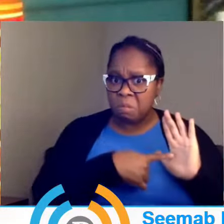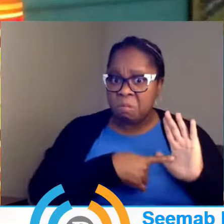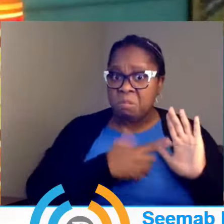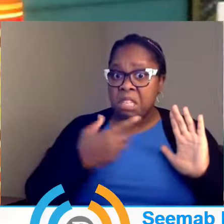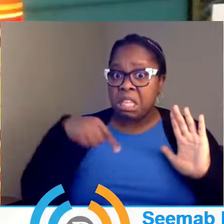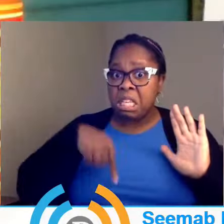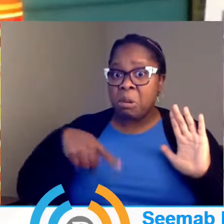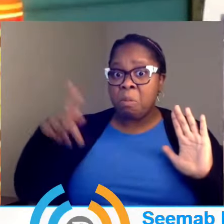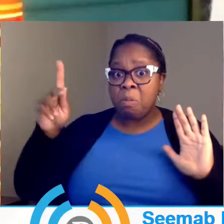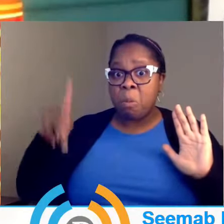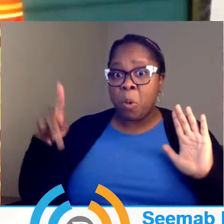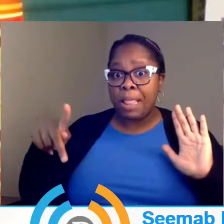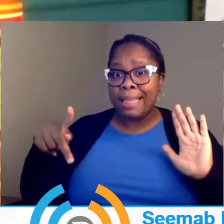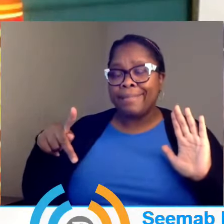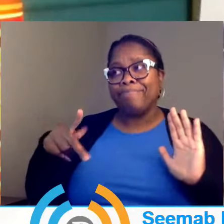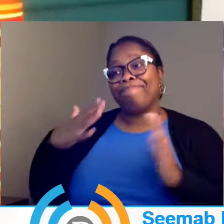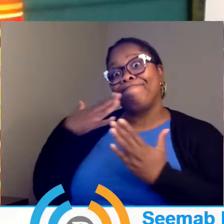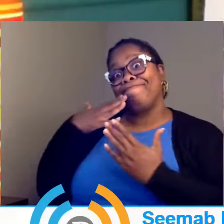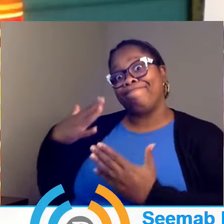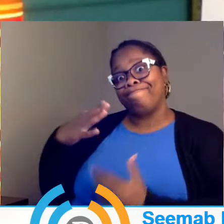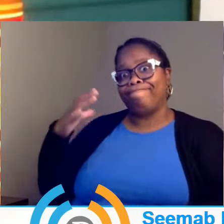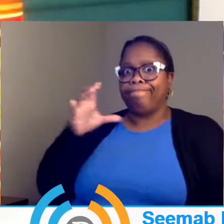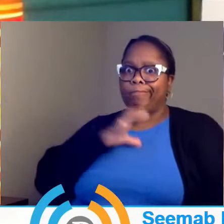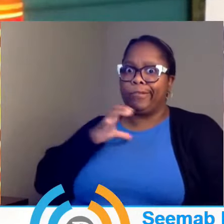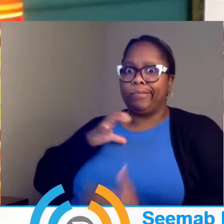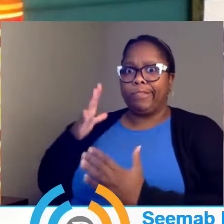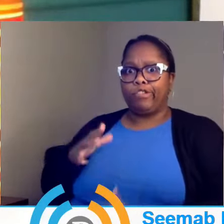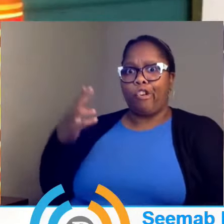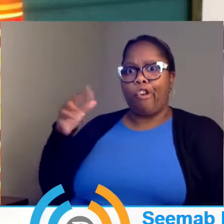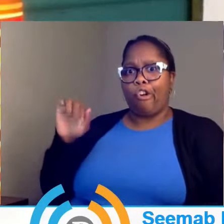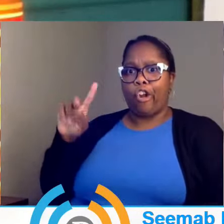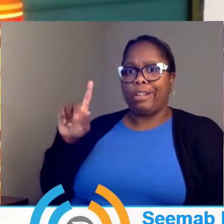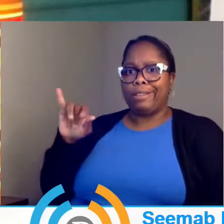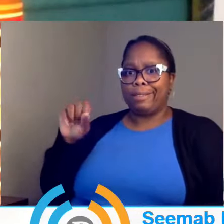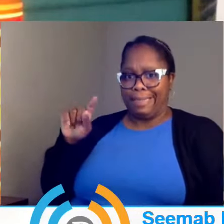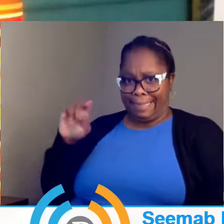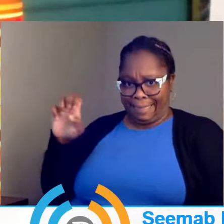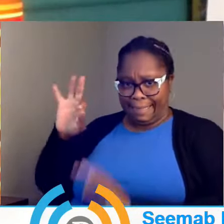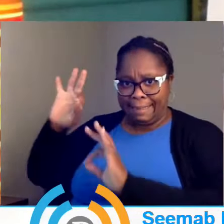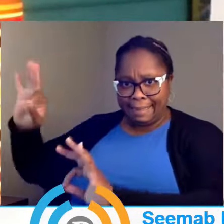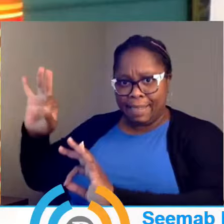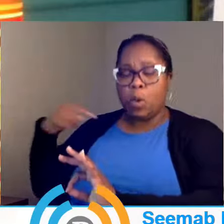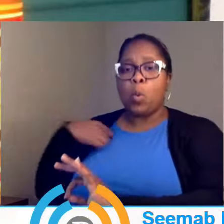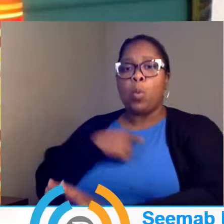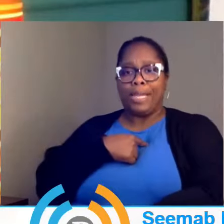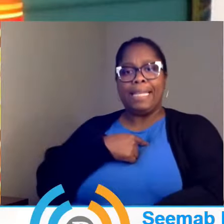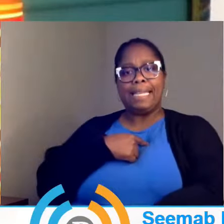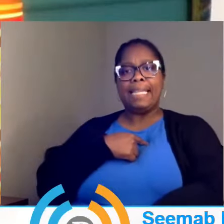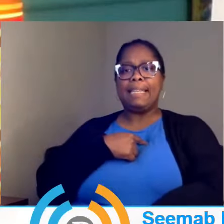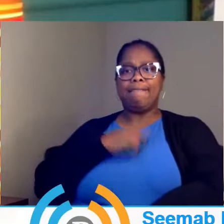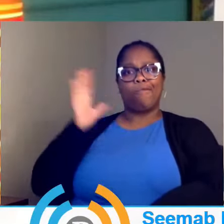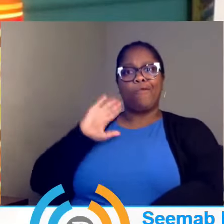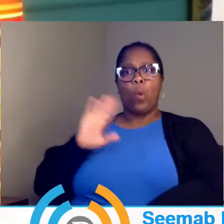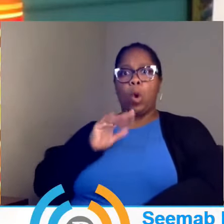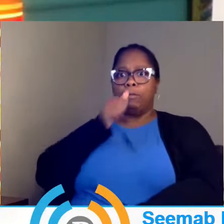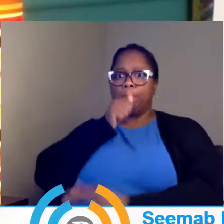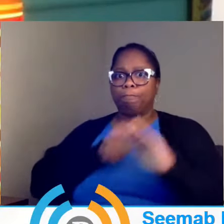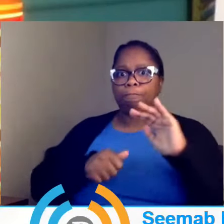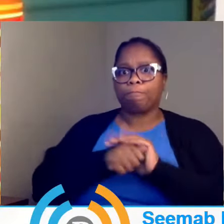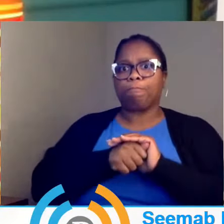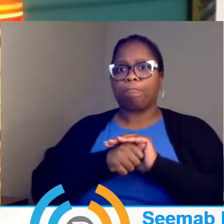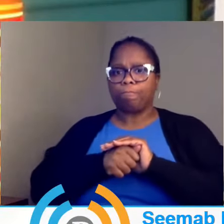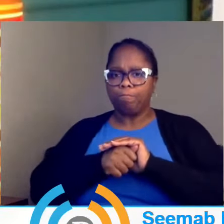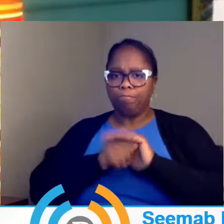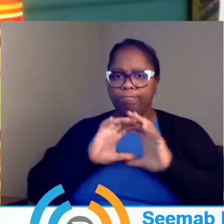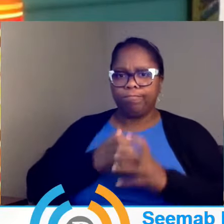Commissioner Hardesty, we've seen ourselves withdraw from a secretive operative force of the